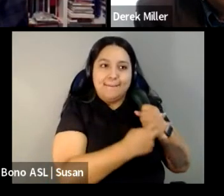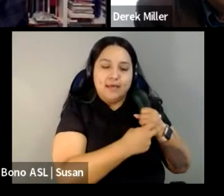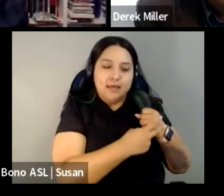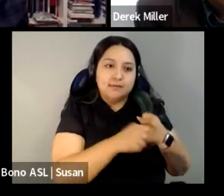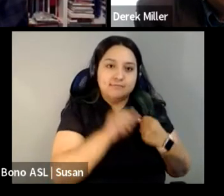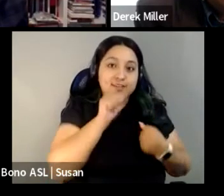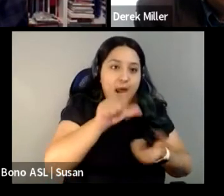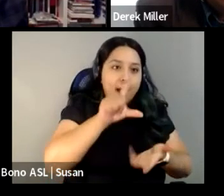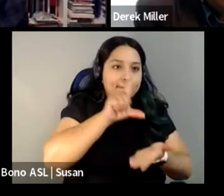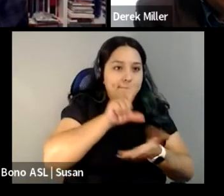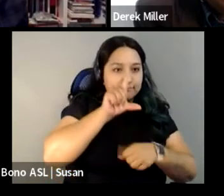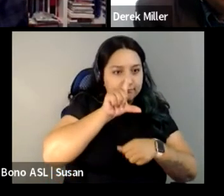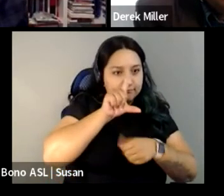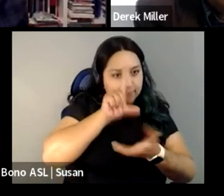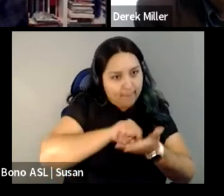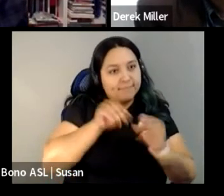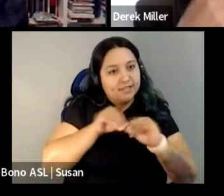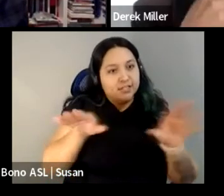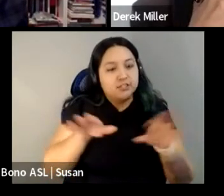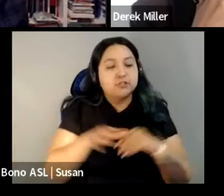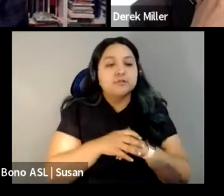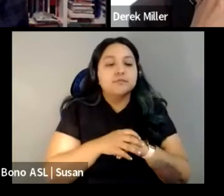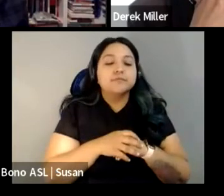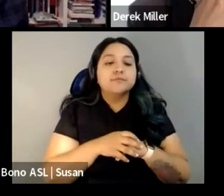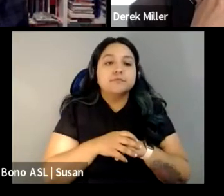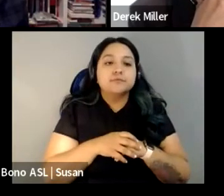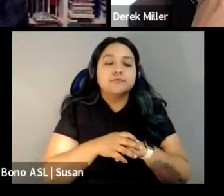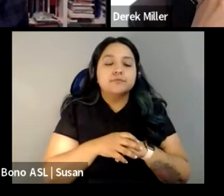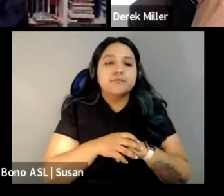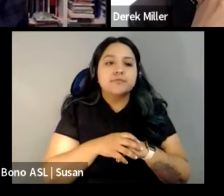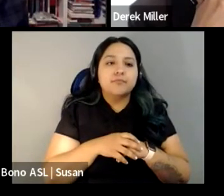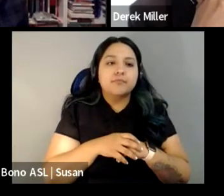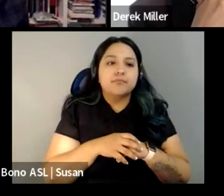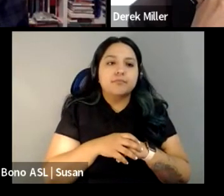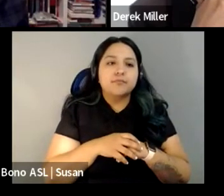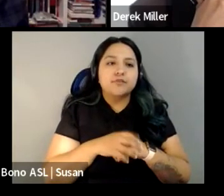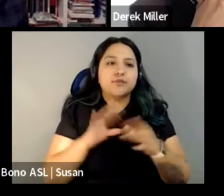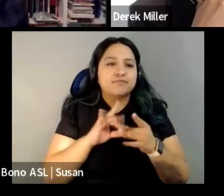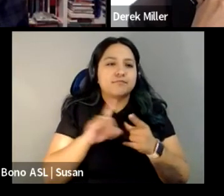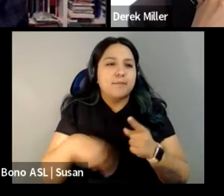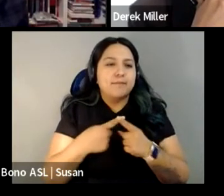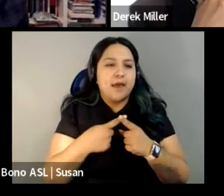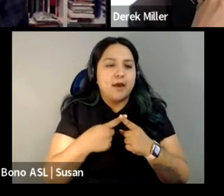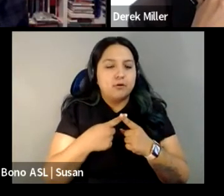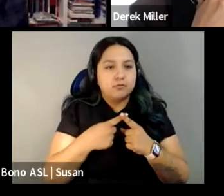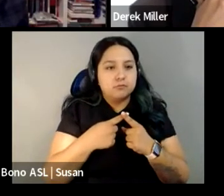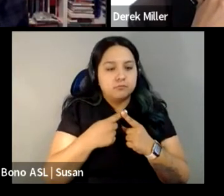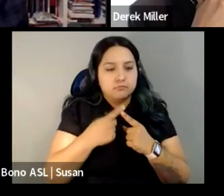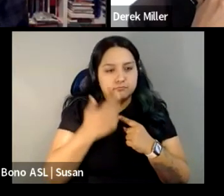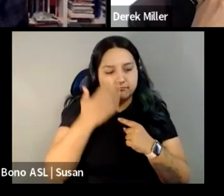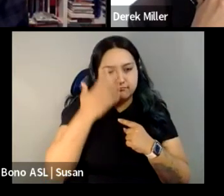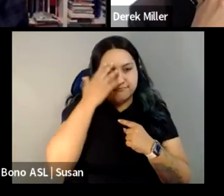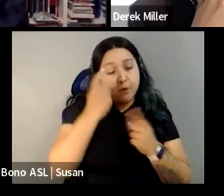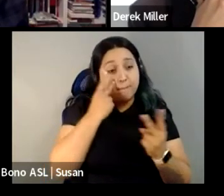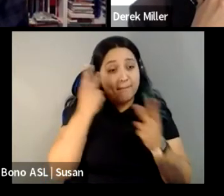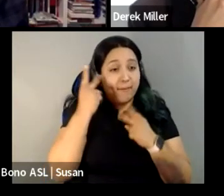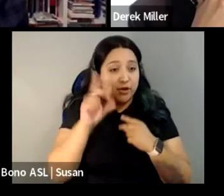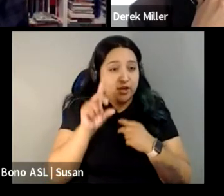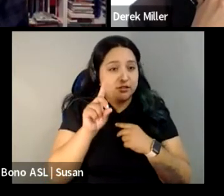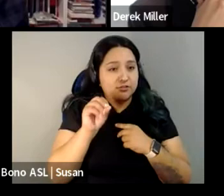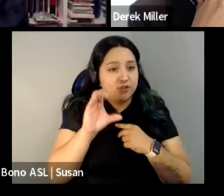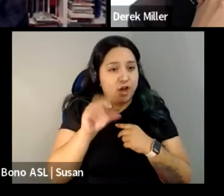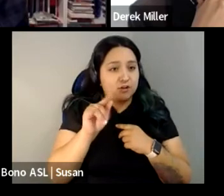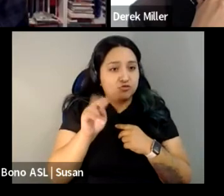as a side note, I also think the whole conversation about memory doctrine, the fact that for much of the 19th century, an individual could